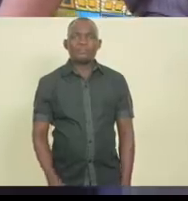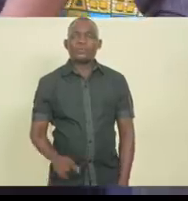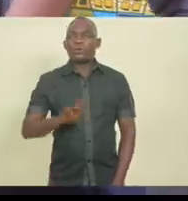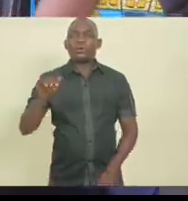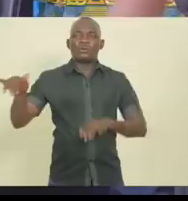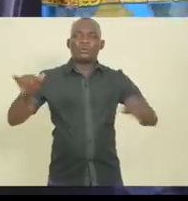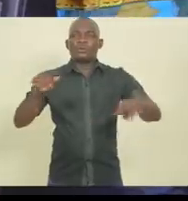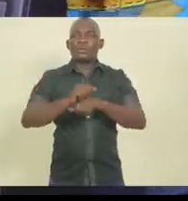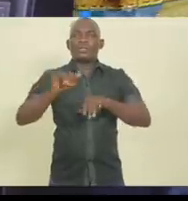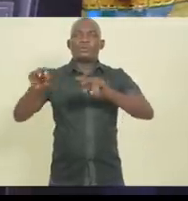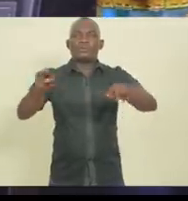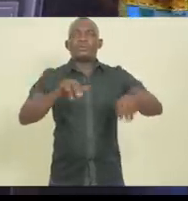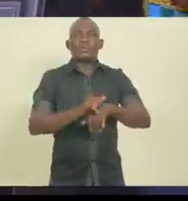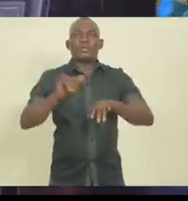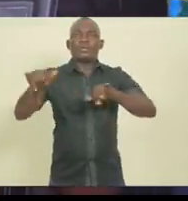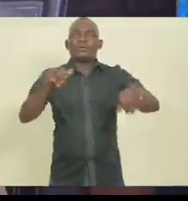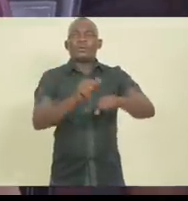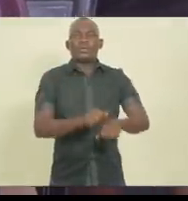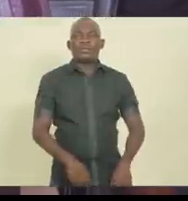Go back to your desk.